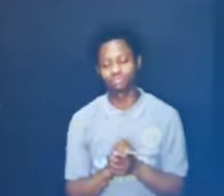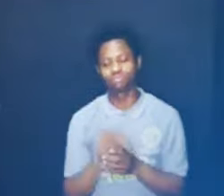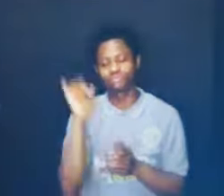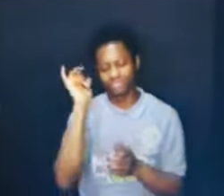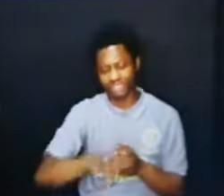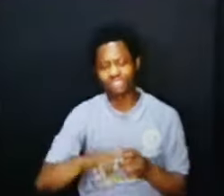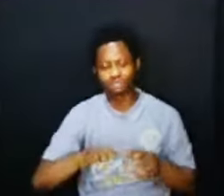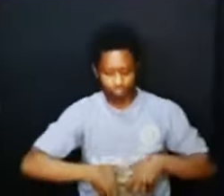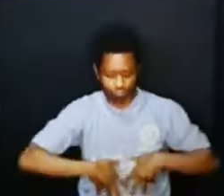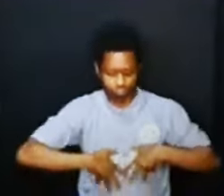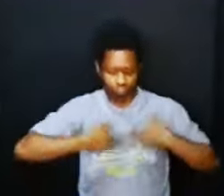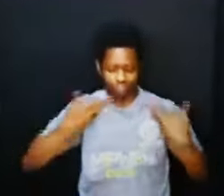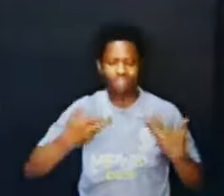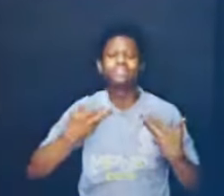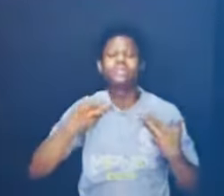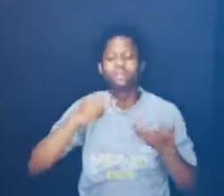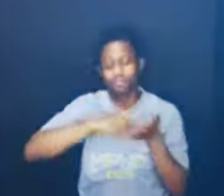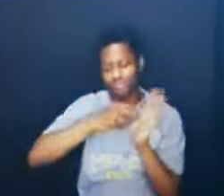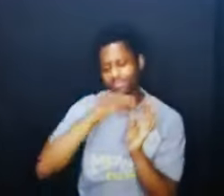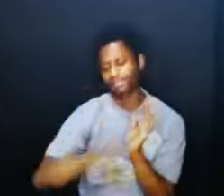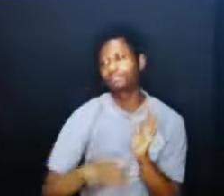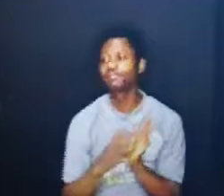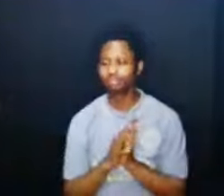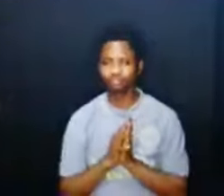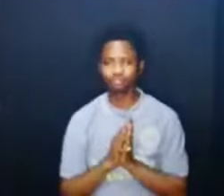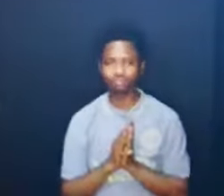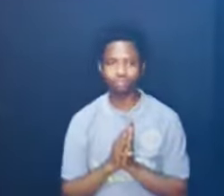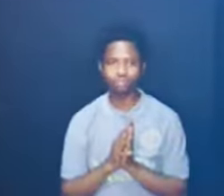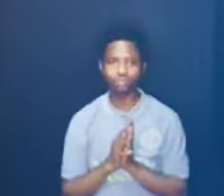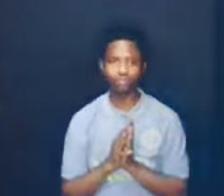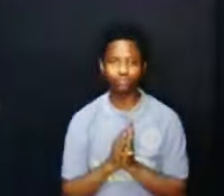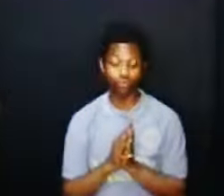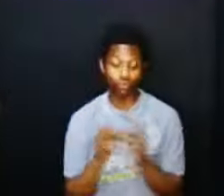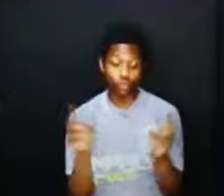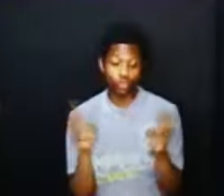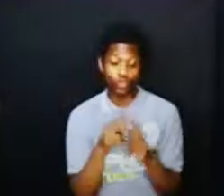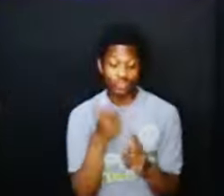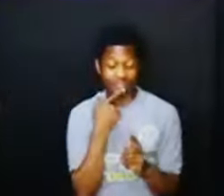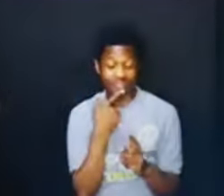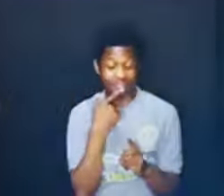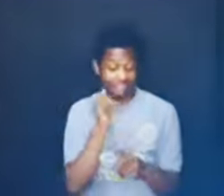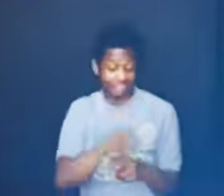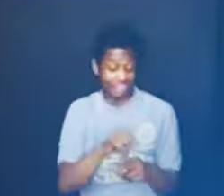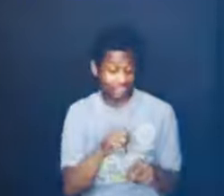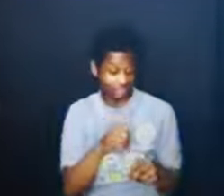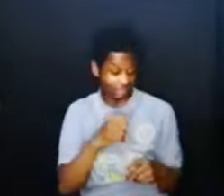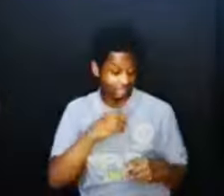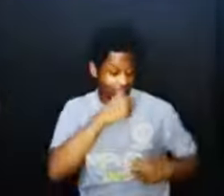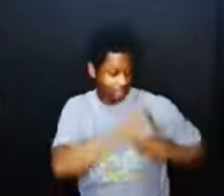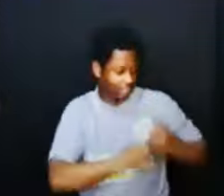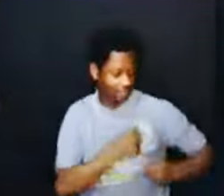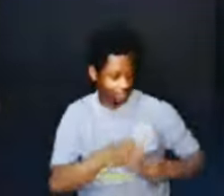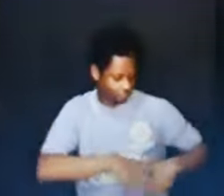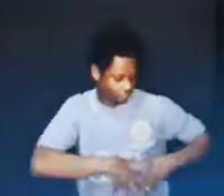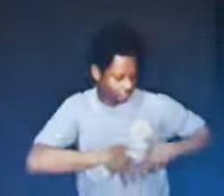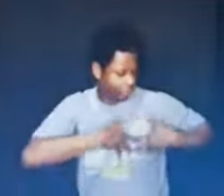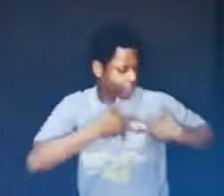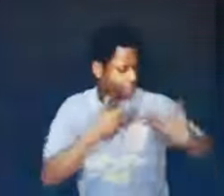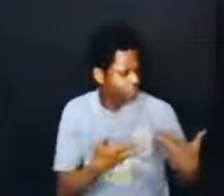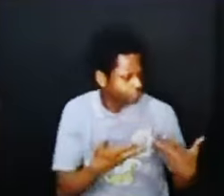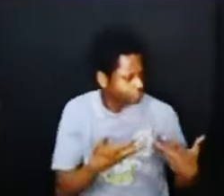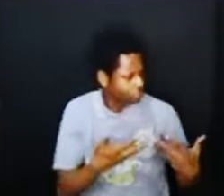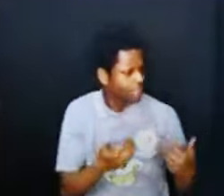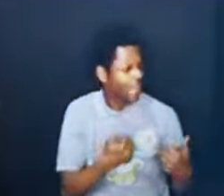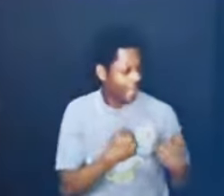kabom ne nwechino ebia wenya unyanku pweni mwadum. So we said this kind of confession is with a certain kind